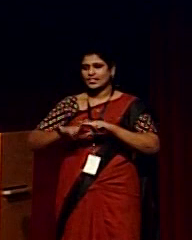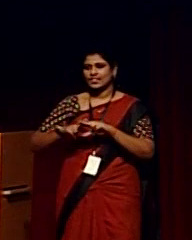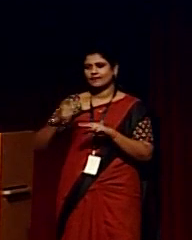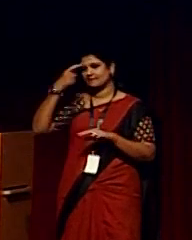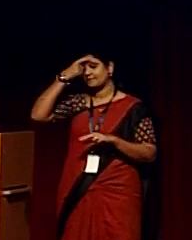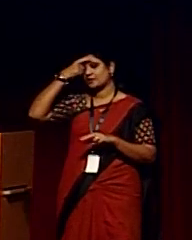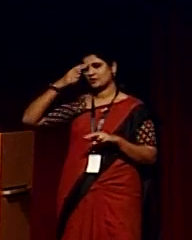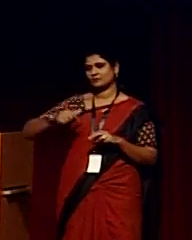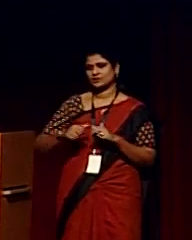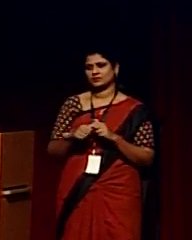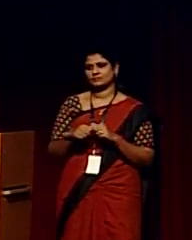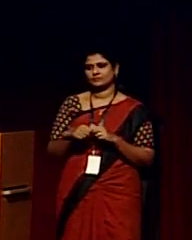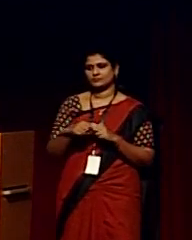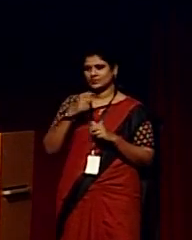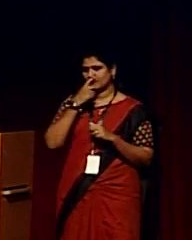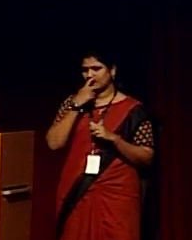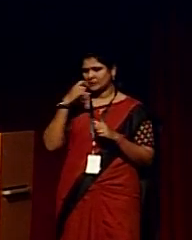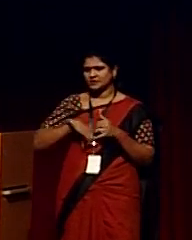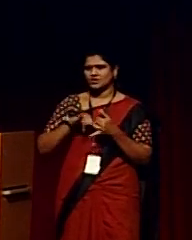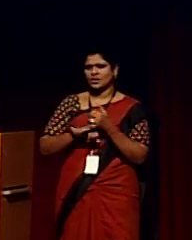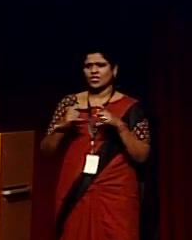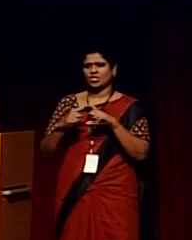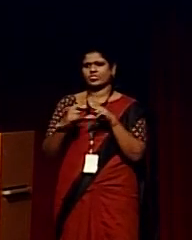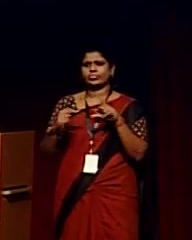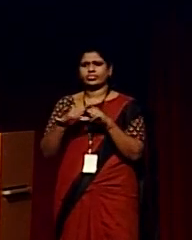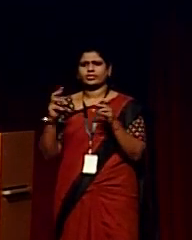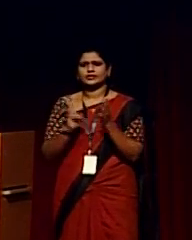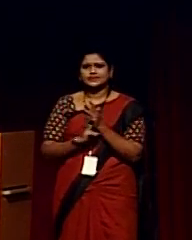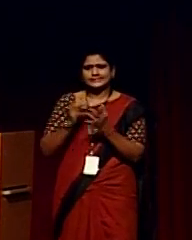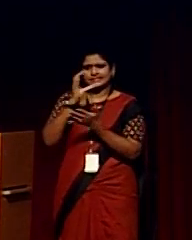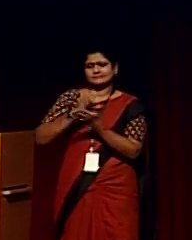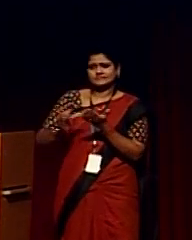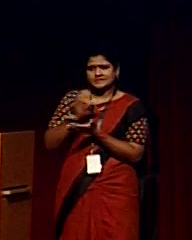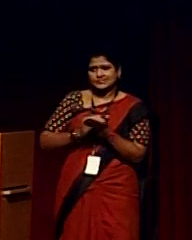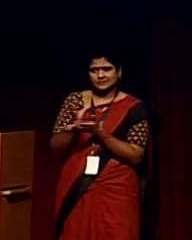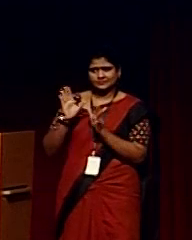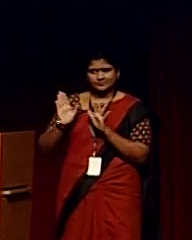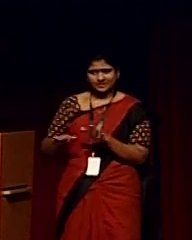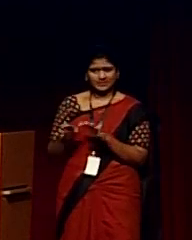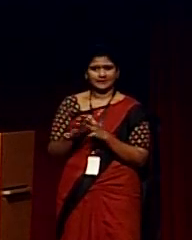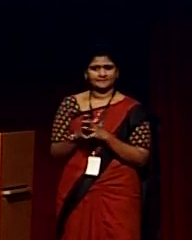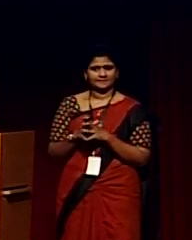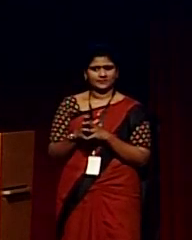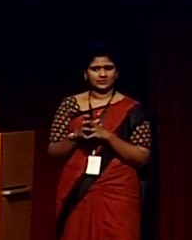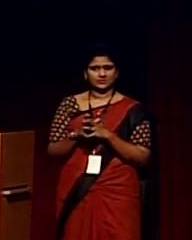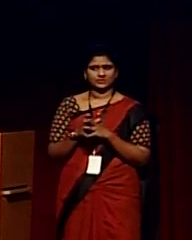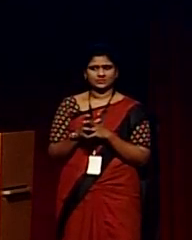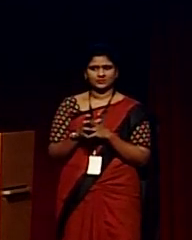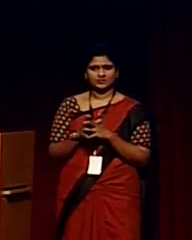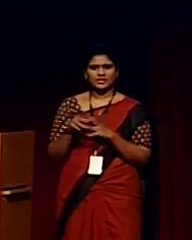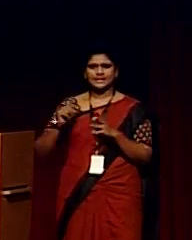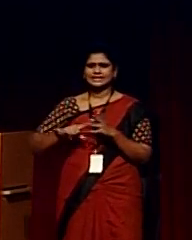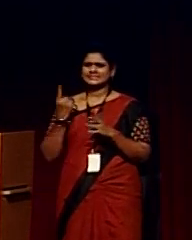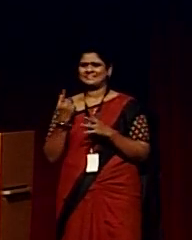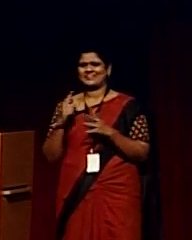problems are found in STEM subjects. So you have all kinds of things. You have not only do you have things like